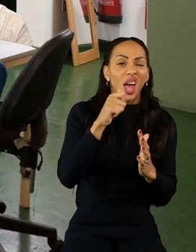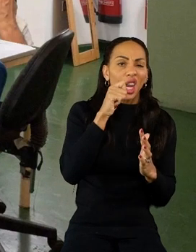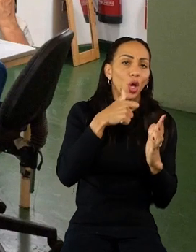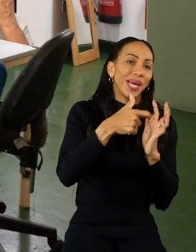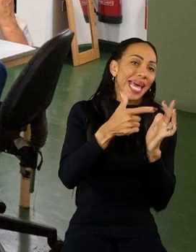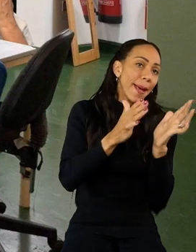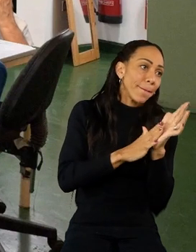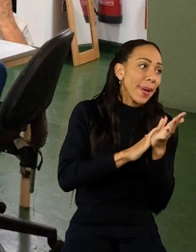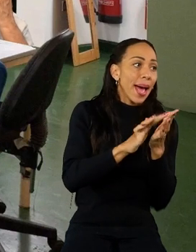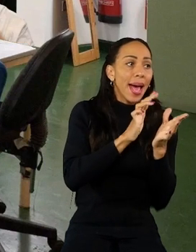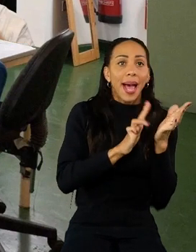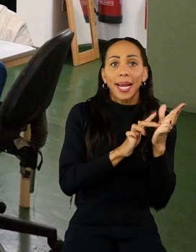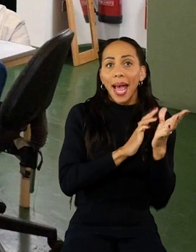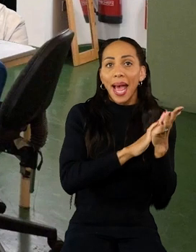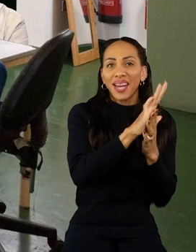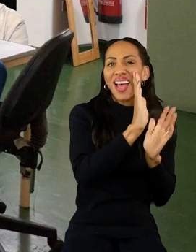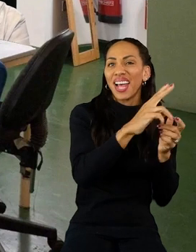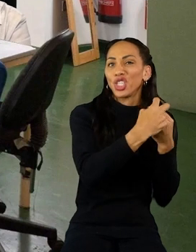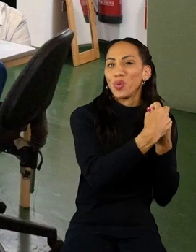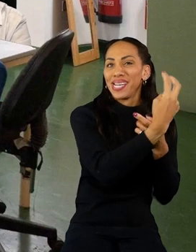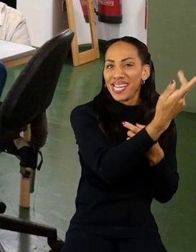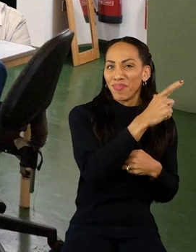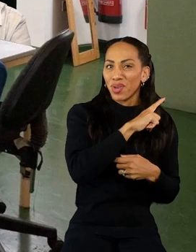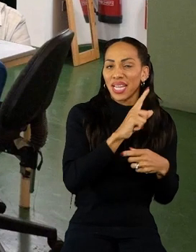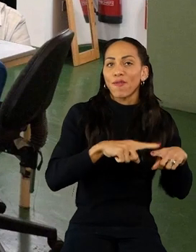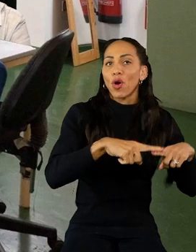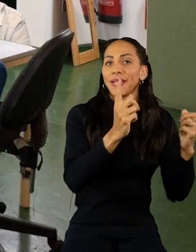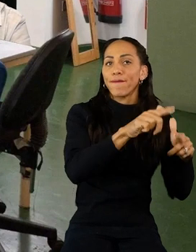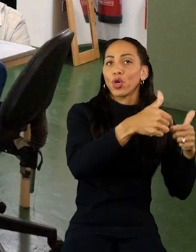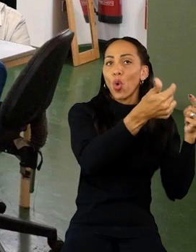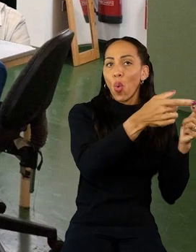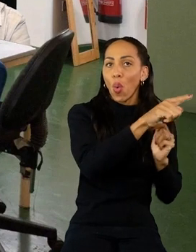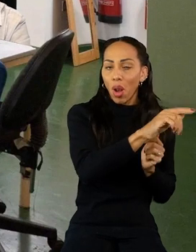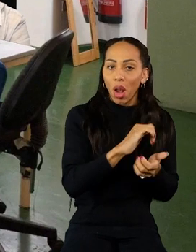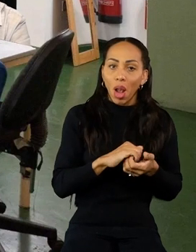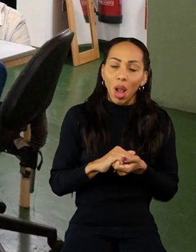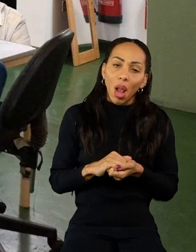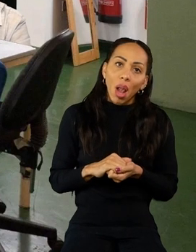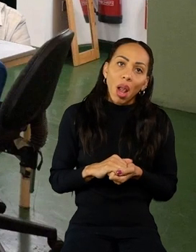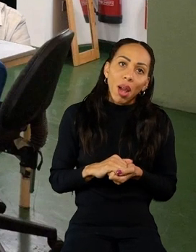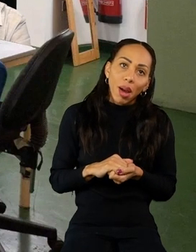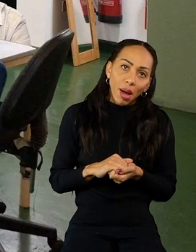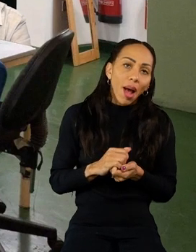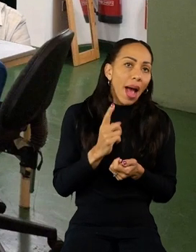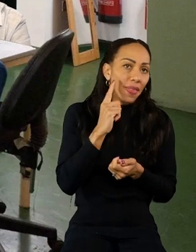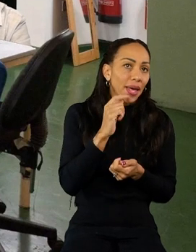conversation with folks at ADHK. I know that Kim and Hannah have had to jump off because they had another call.